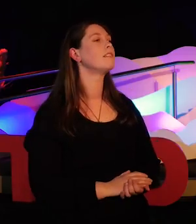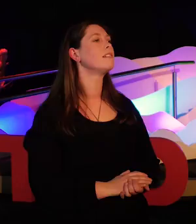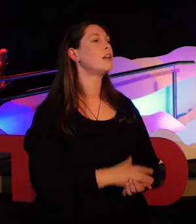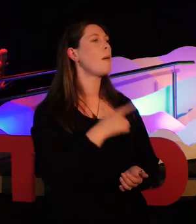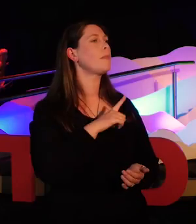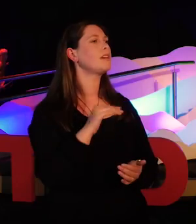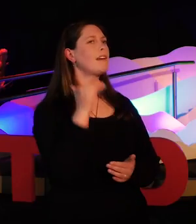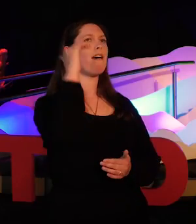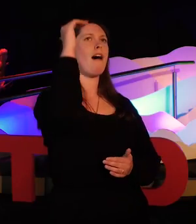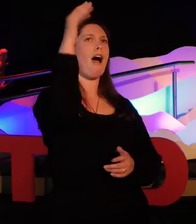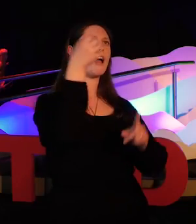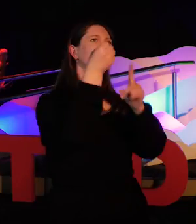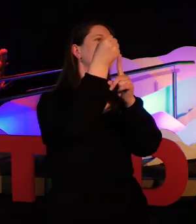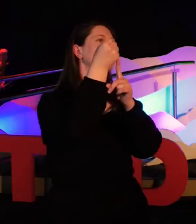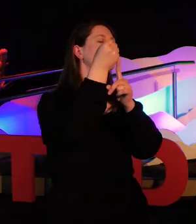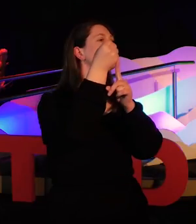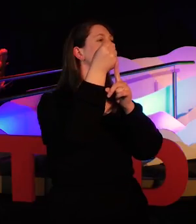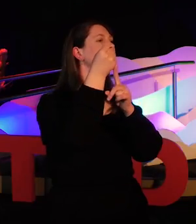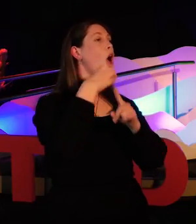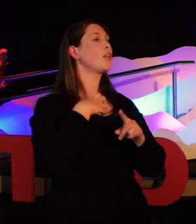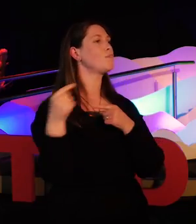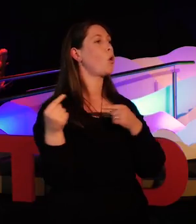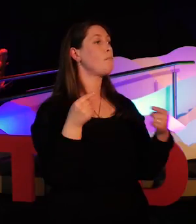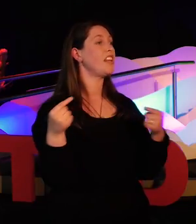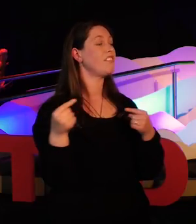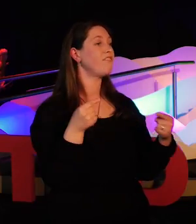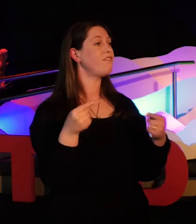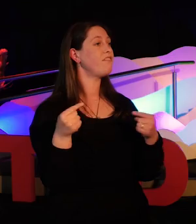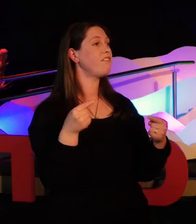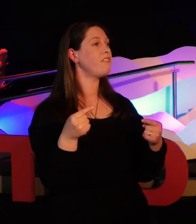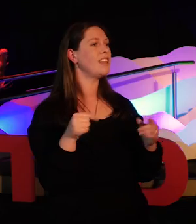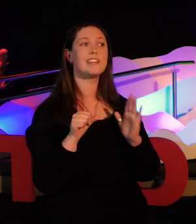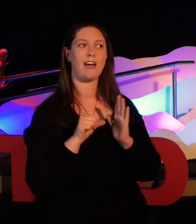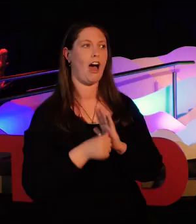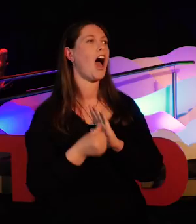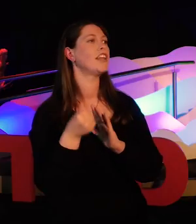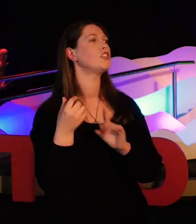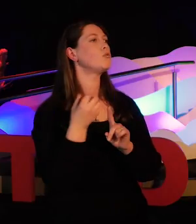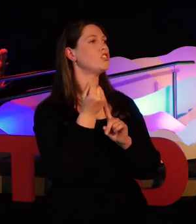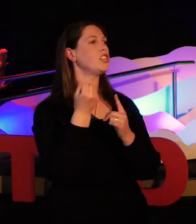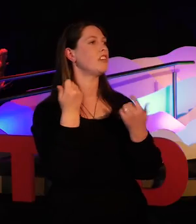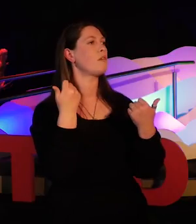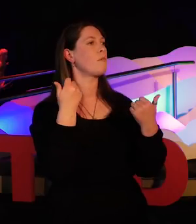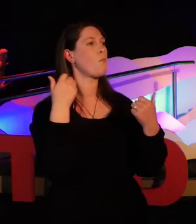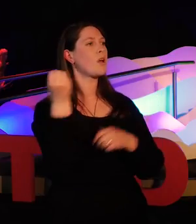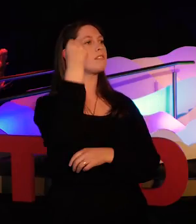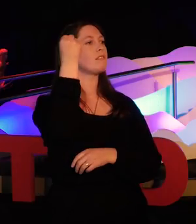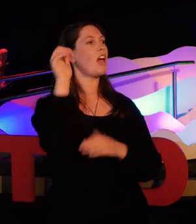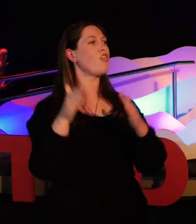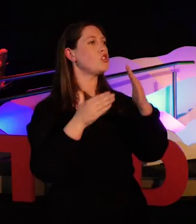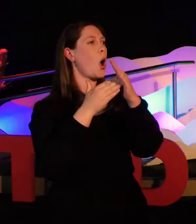Because in high performance, it's become far more competitive. It's harder to achieve a victory at the